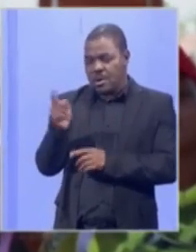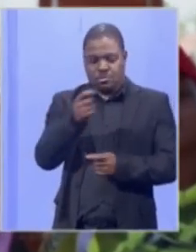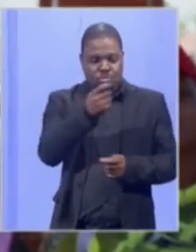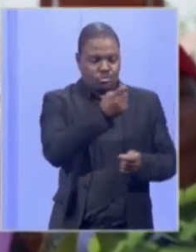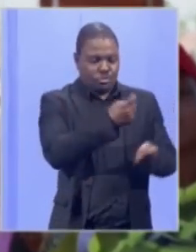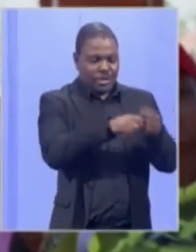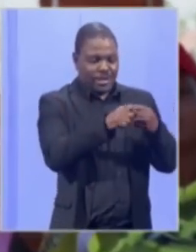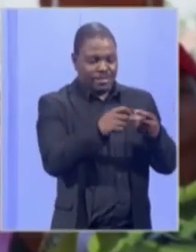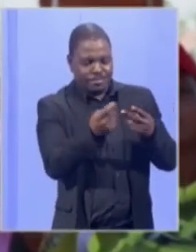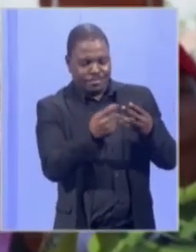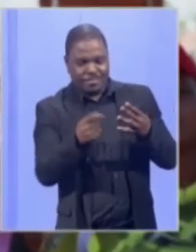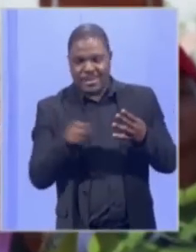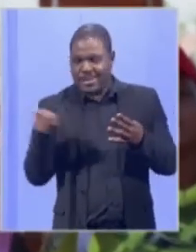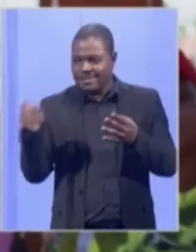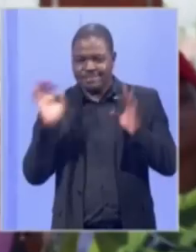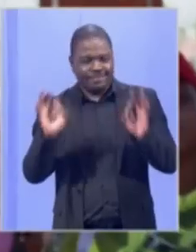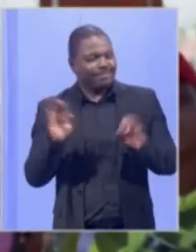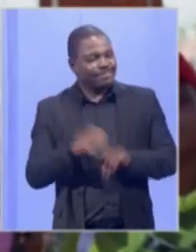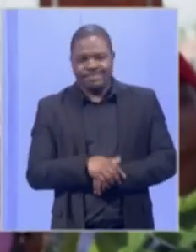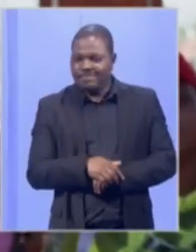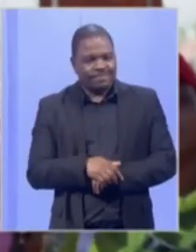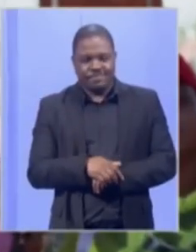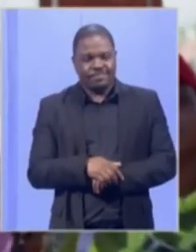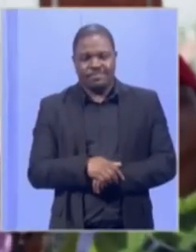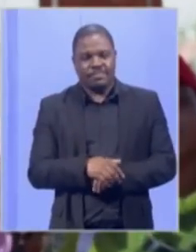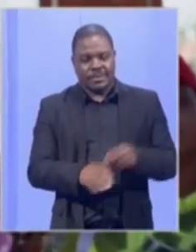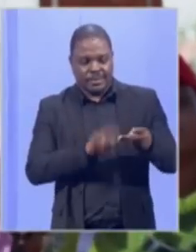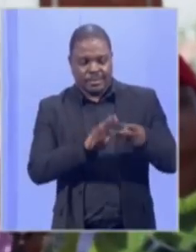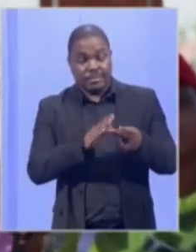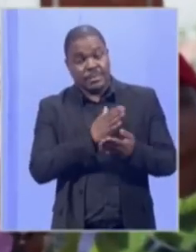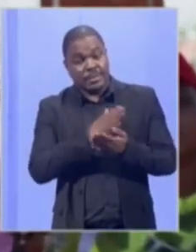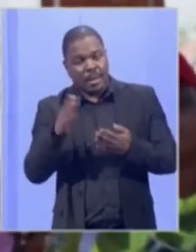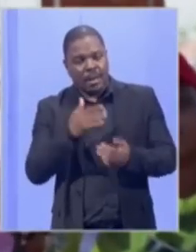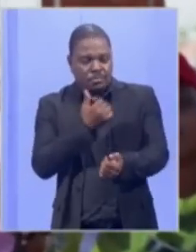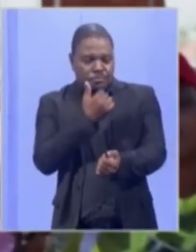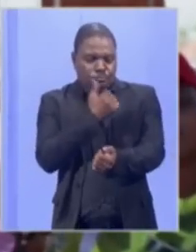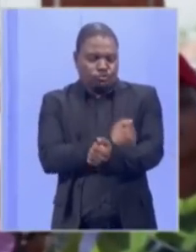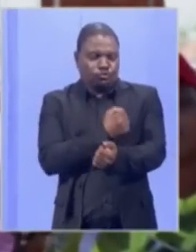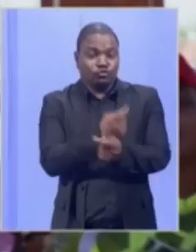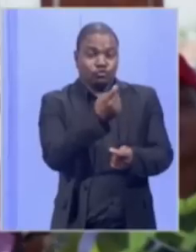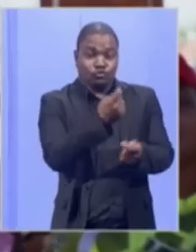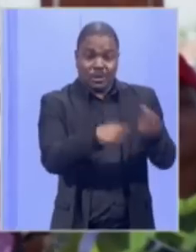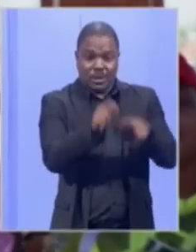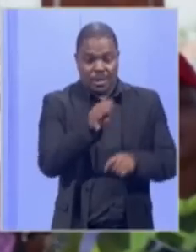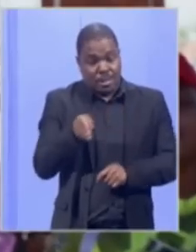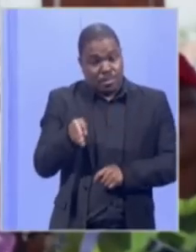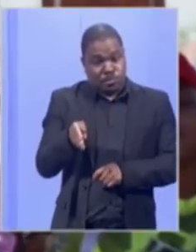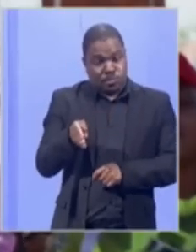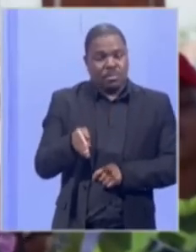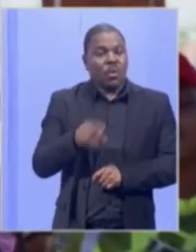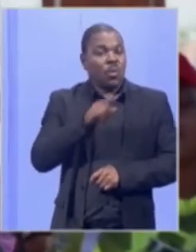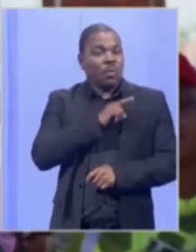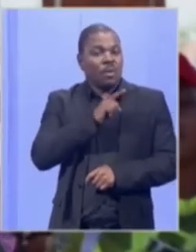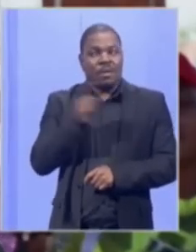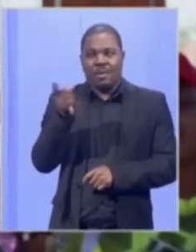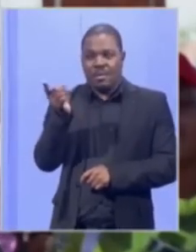mo community, and ba bangwe ba rekisa di drugs ka lebaka la gore ba tsene